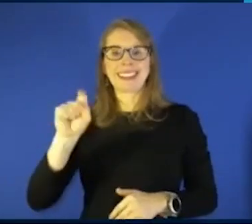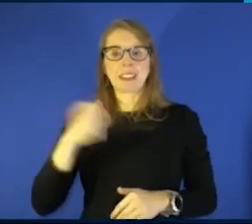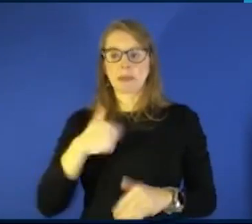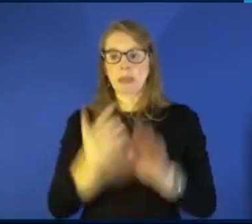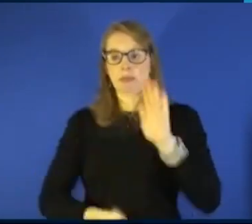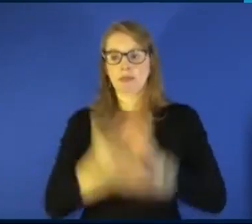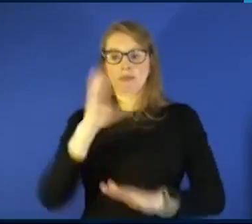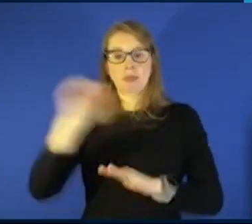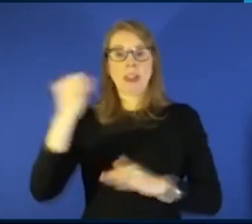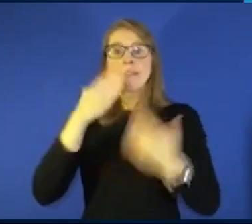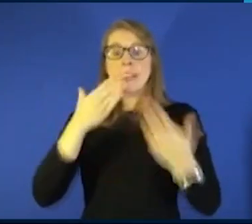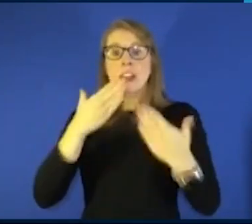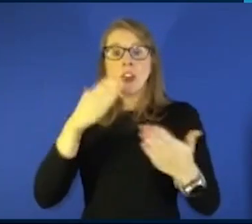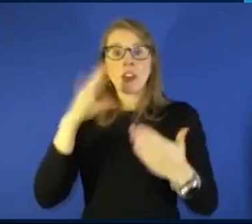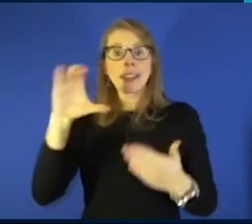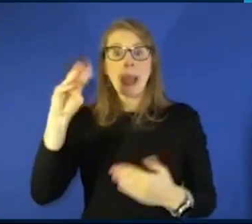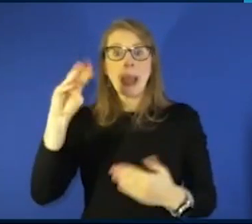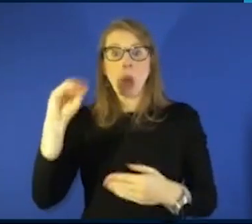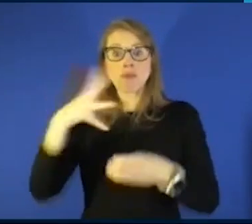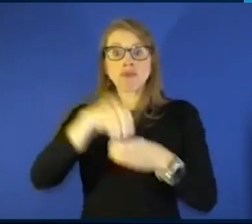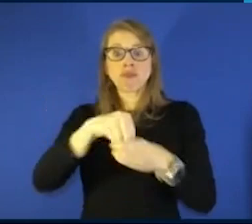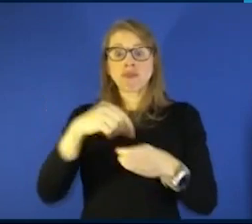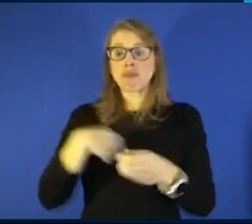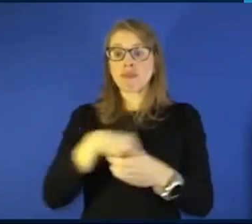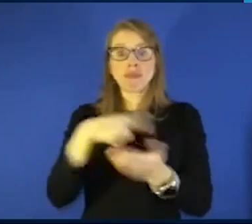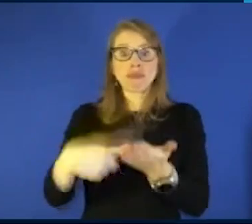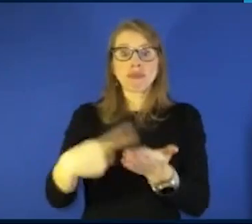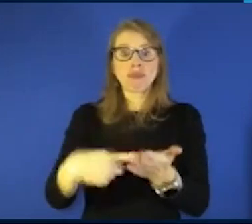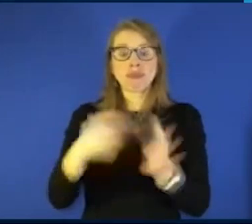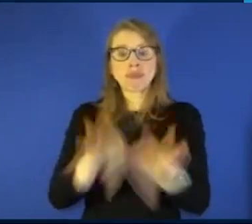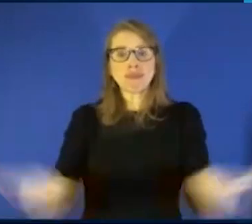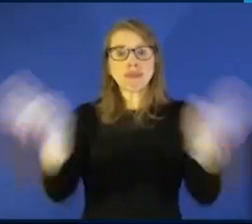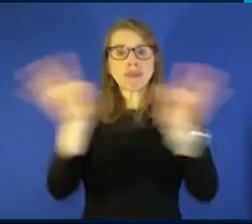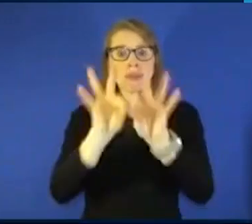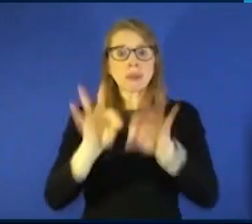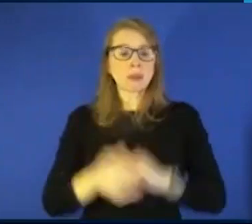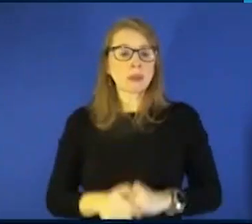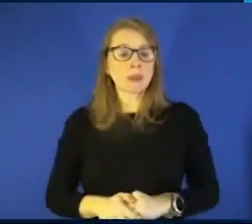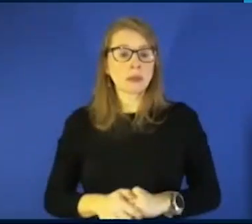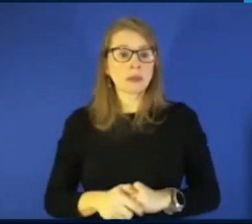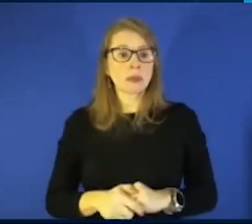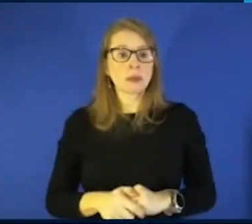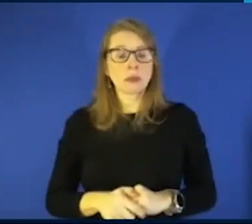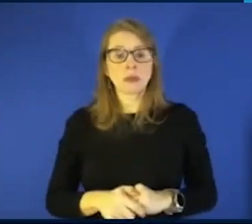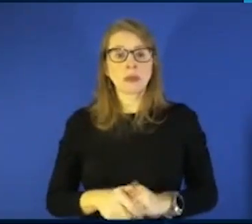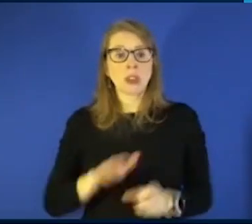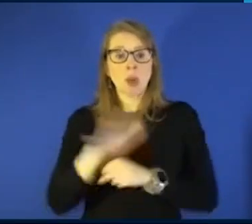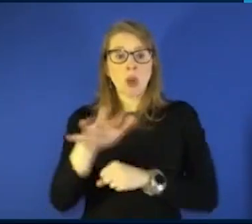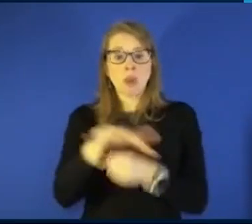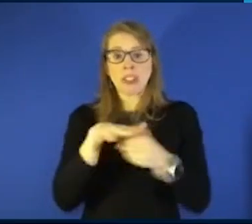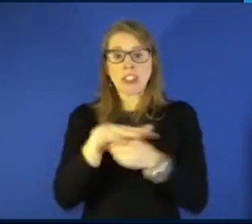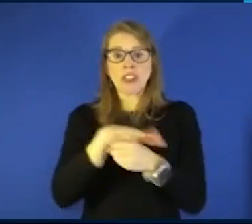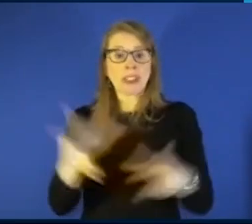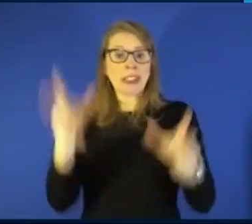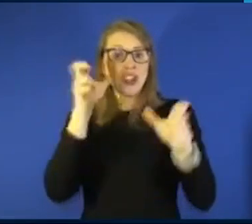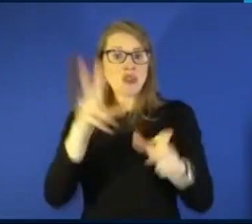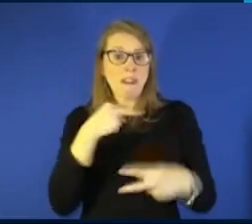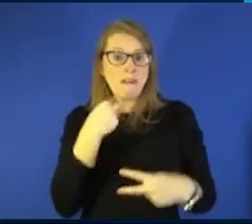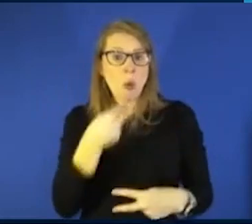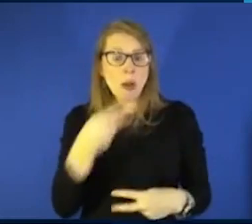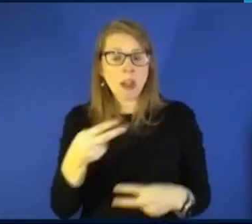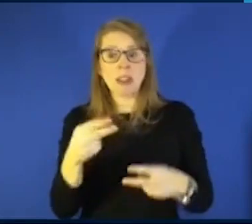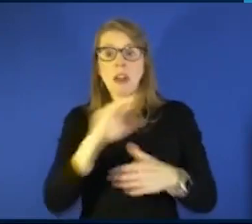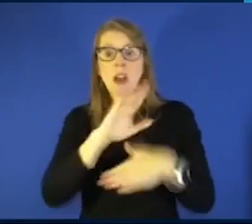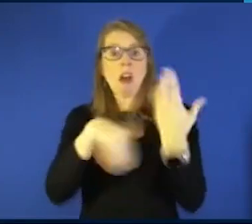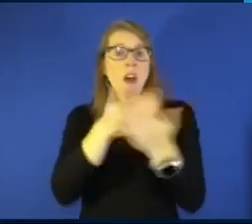chief medical officers for being part of this. It's so important that the entire region hears your voice and hears all the collective voices about